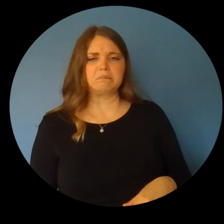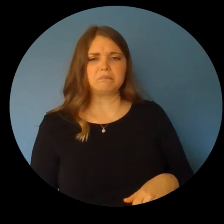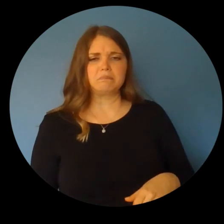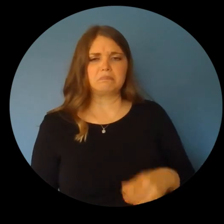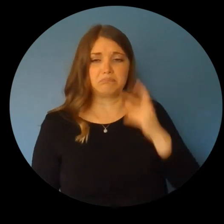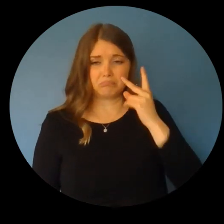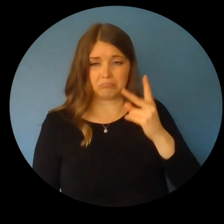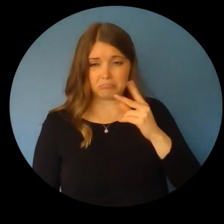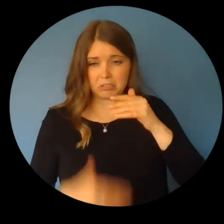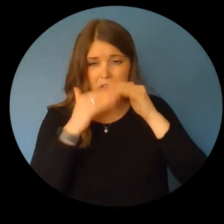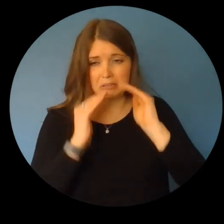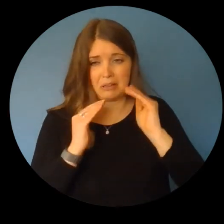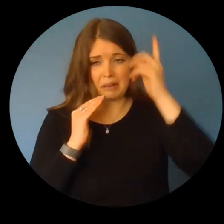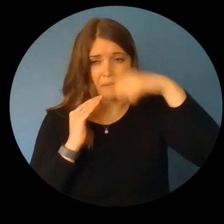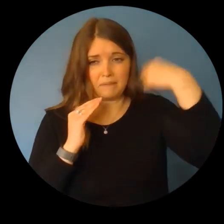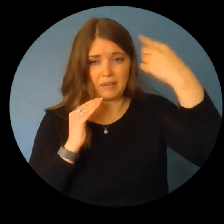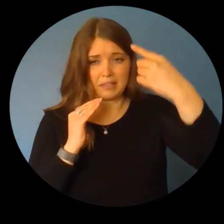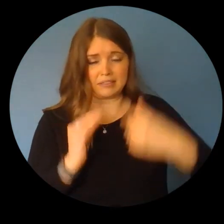face?